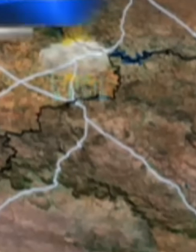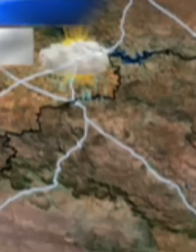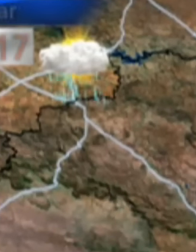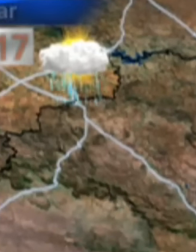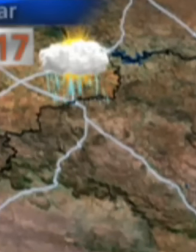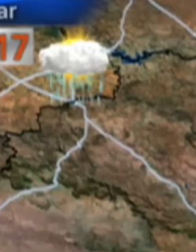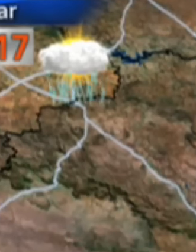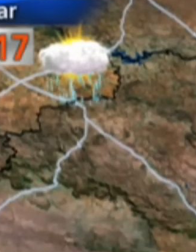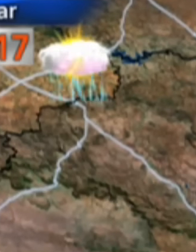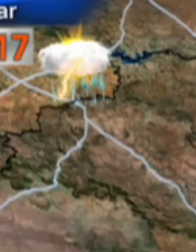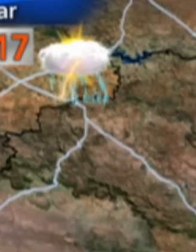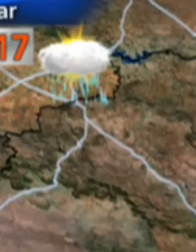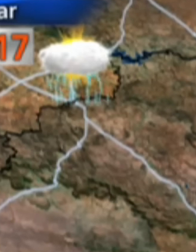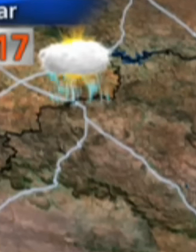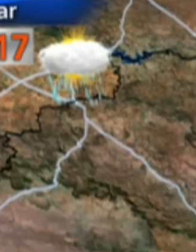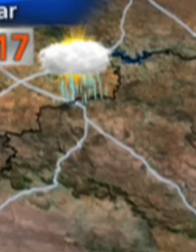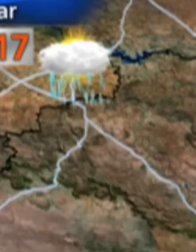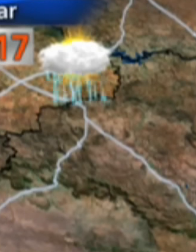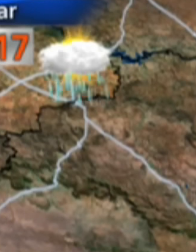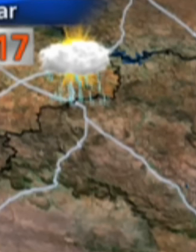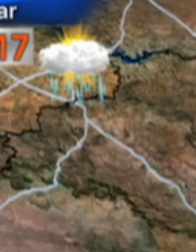20